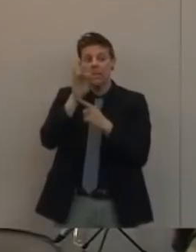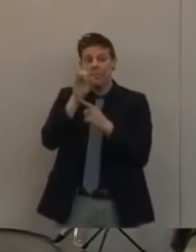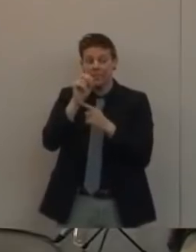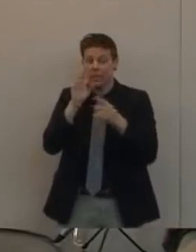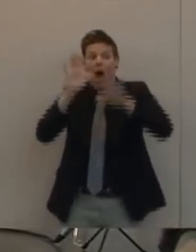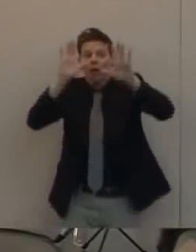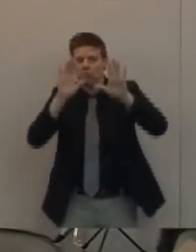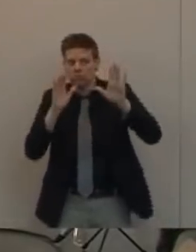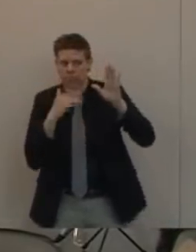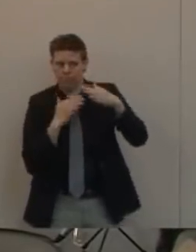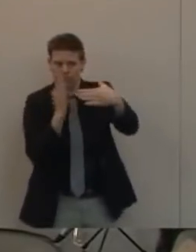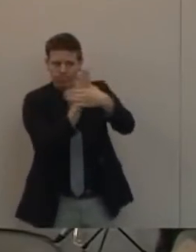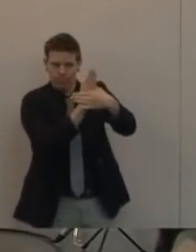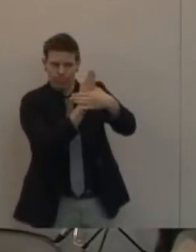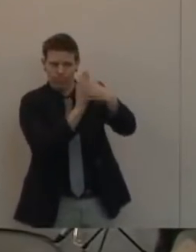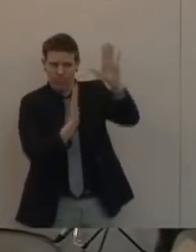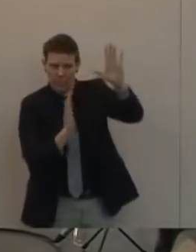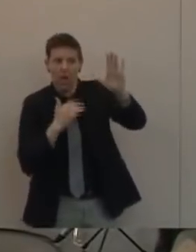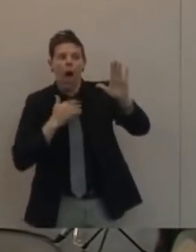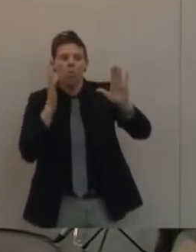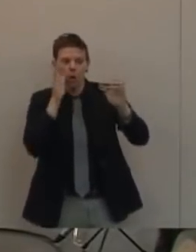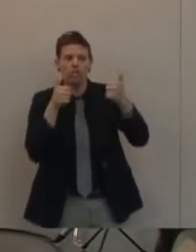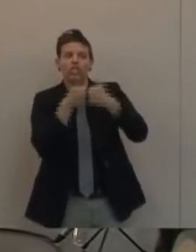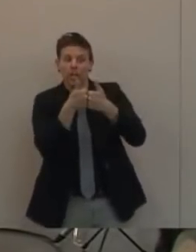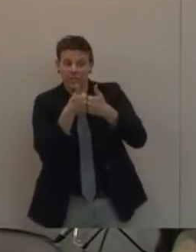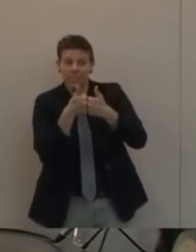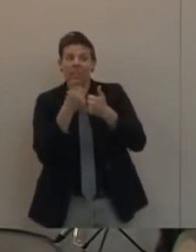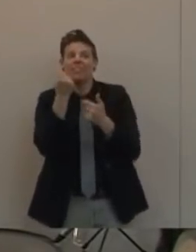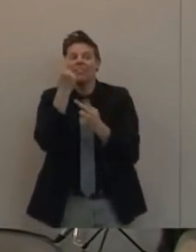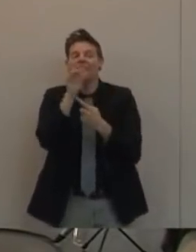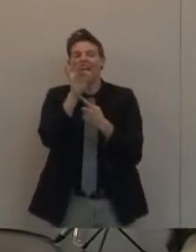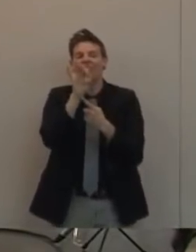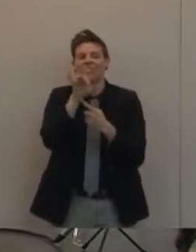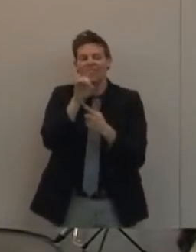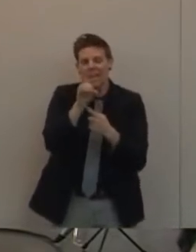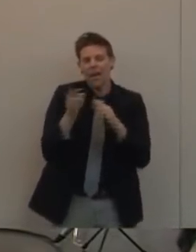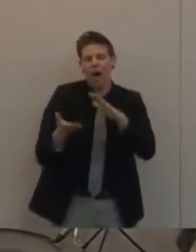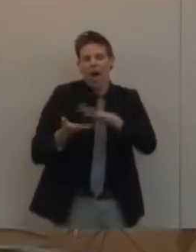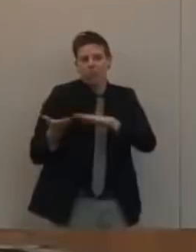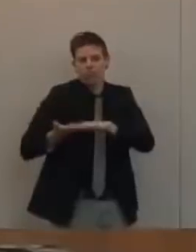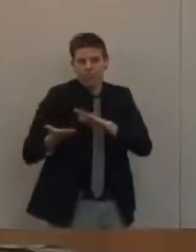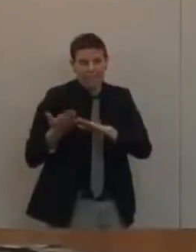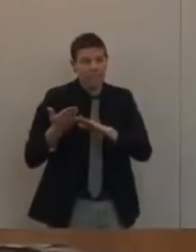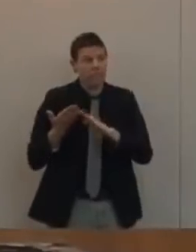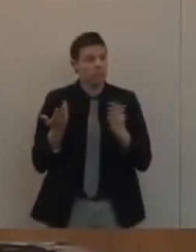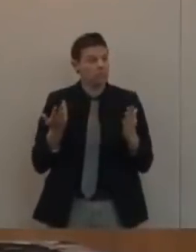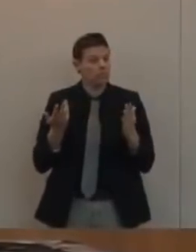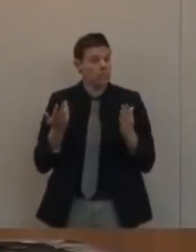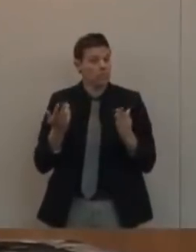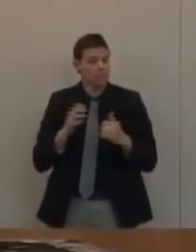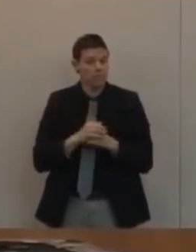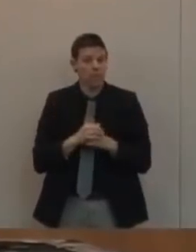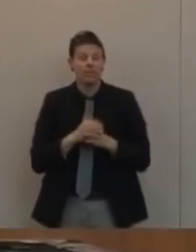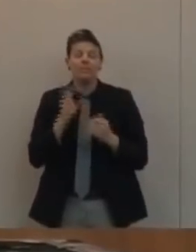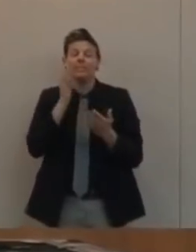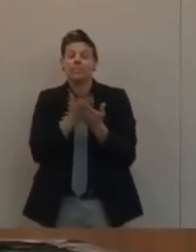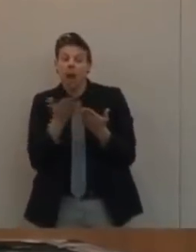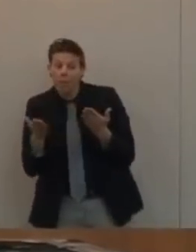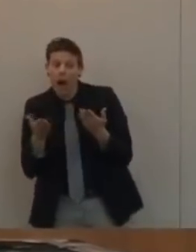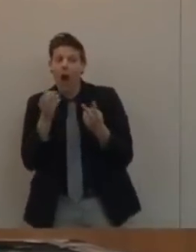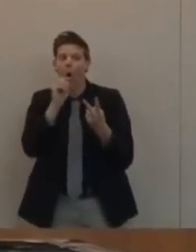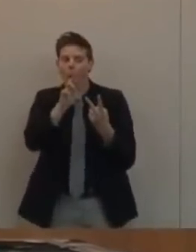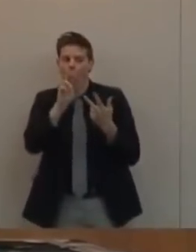these field operations, and so because we don't have the details, it could be one or the other. Right. And quite frankly, I